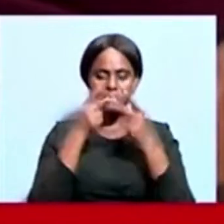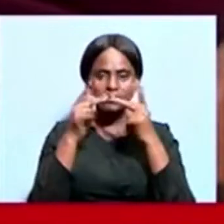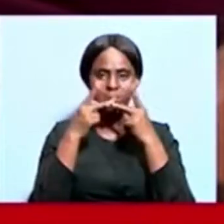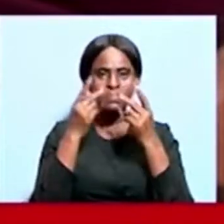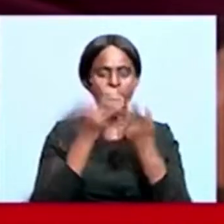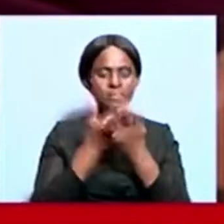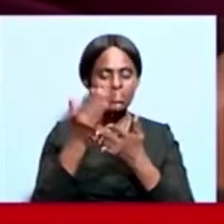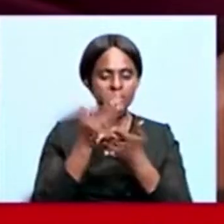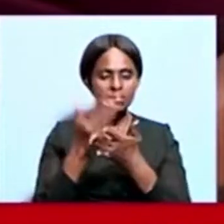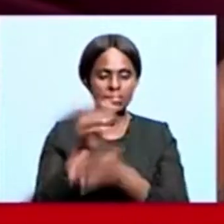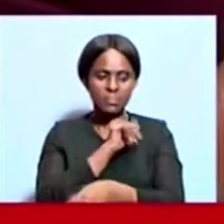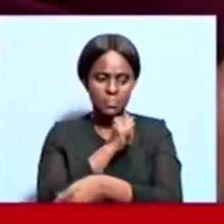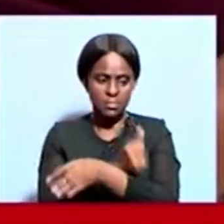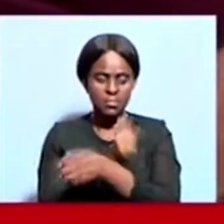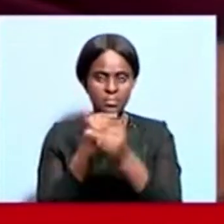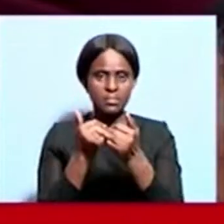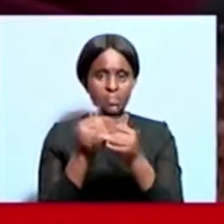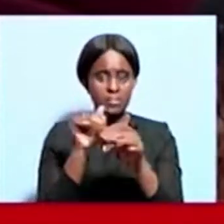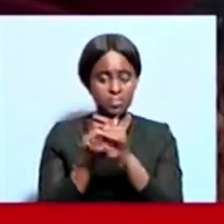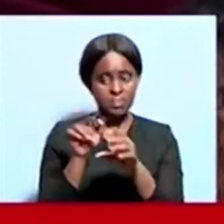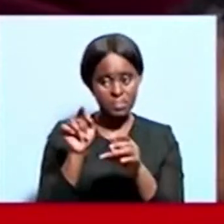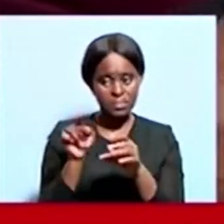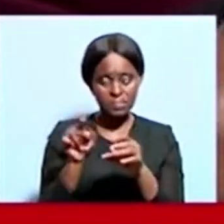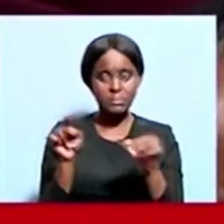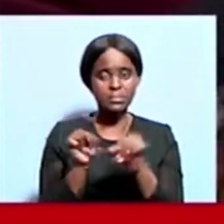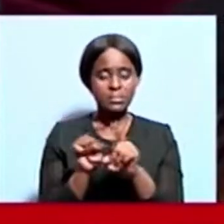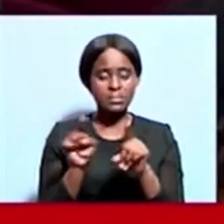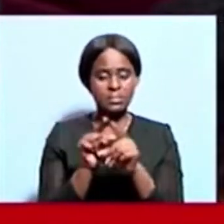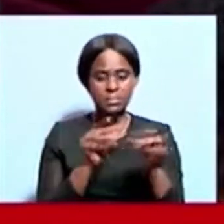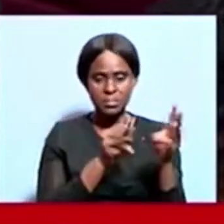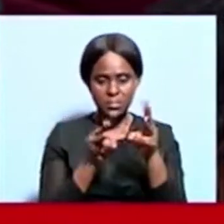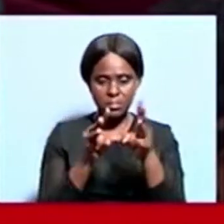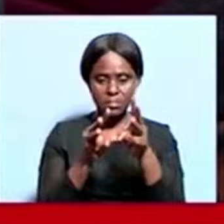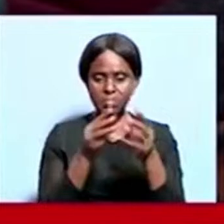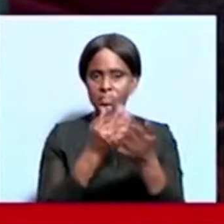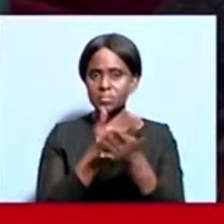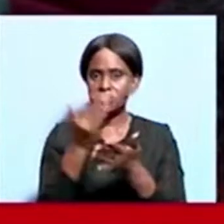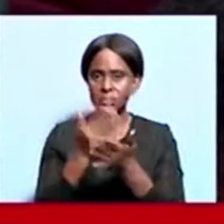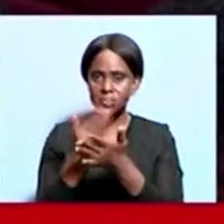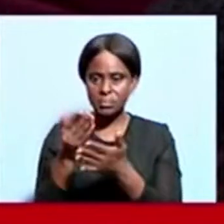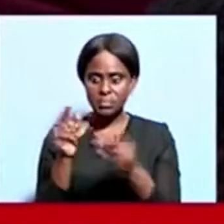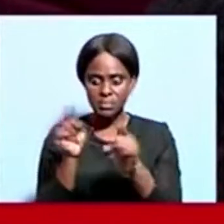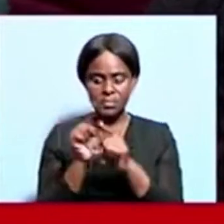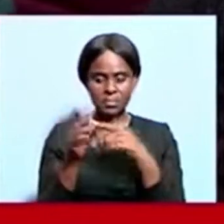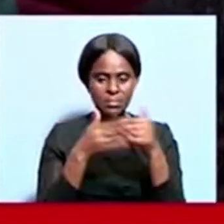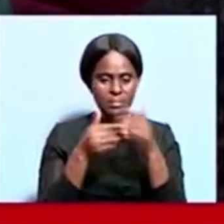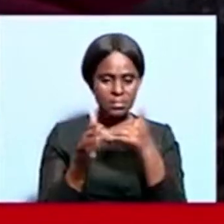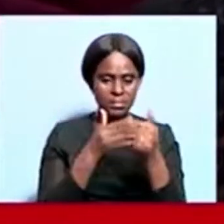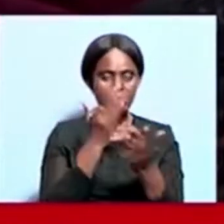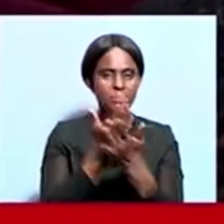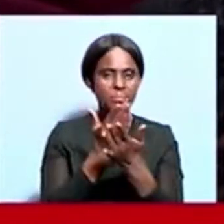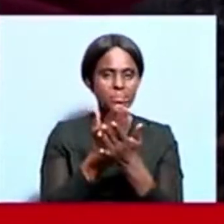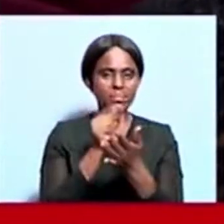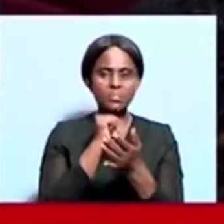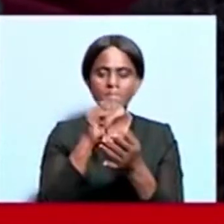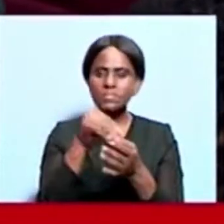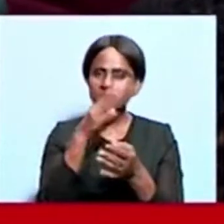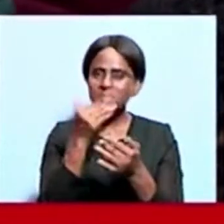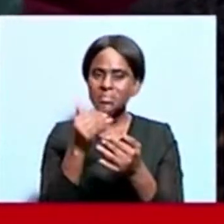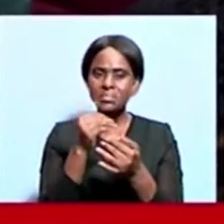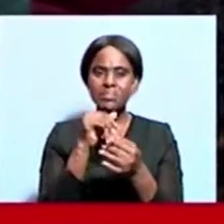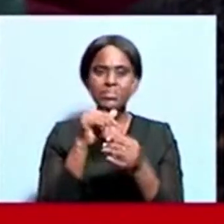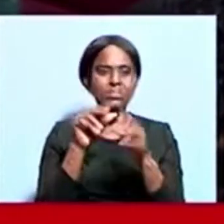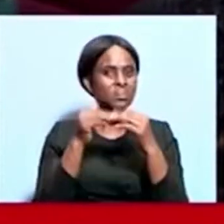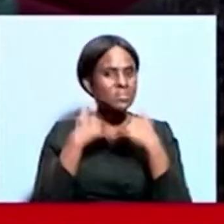Procurement Authority. Now, in this method of procurement, the simplified bidding has no